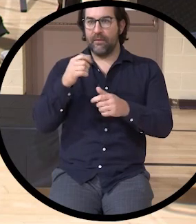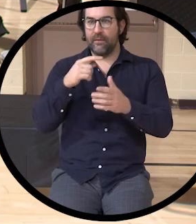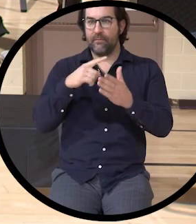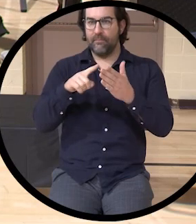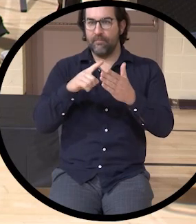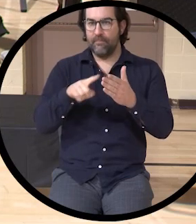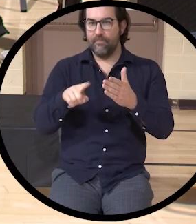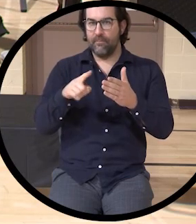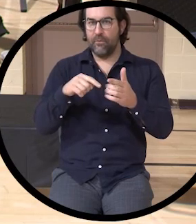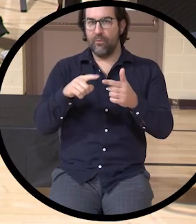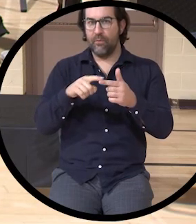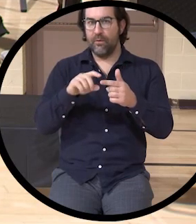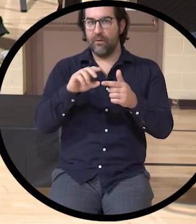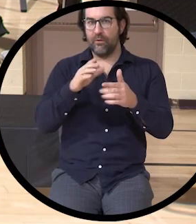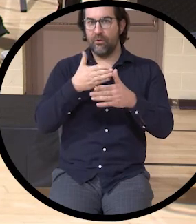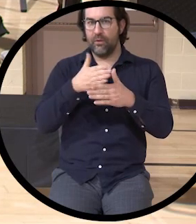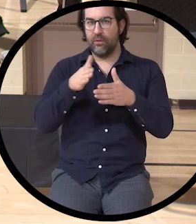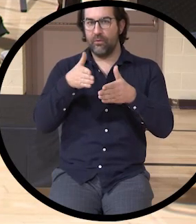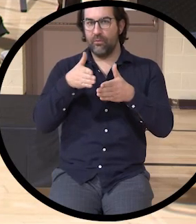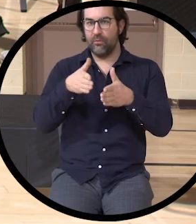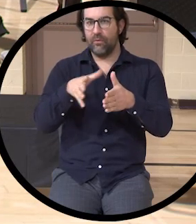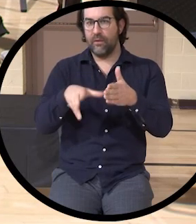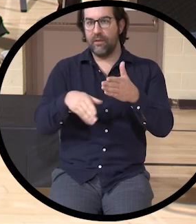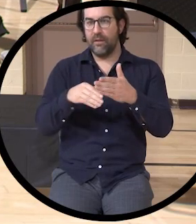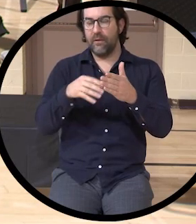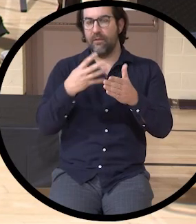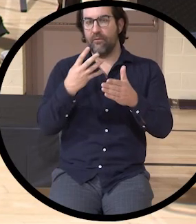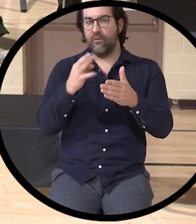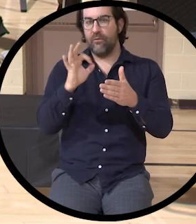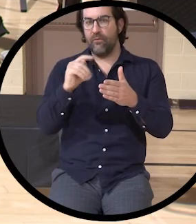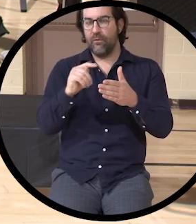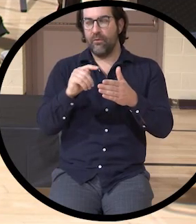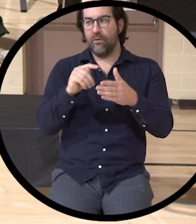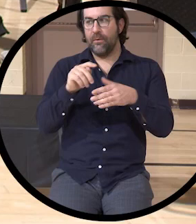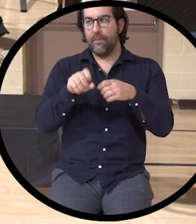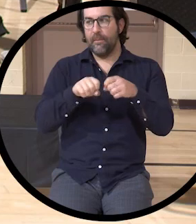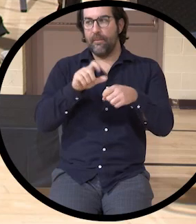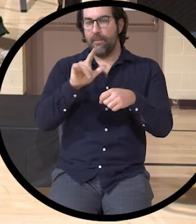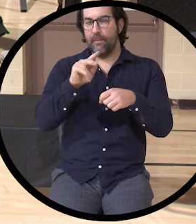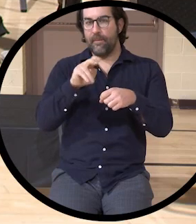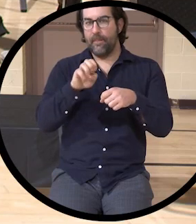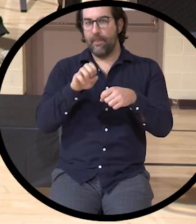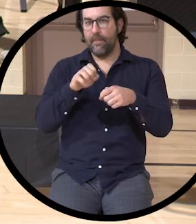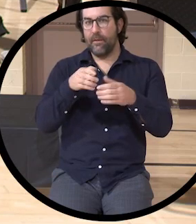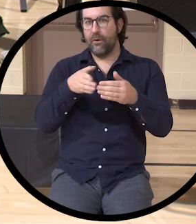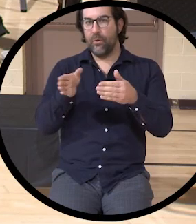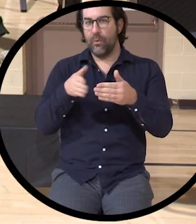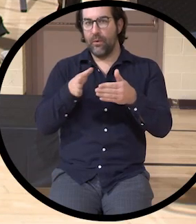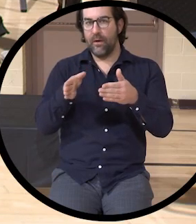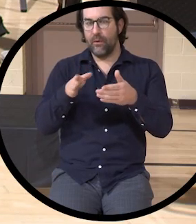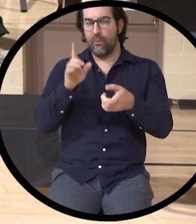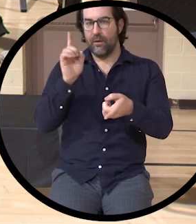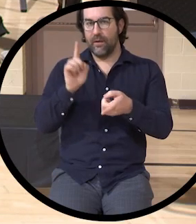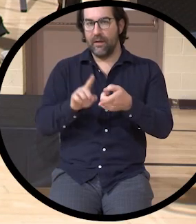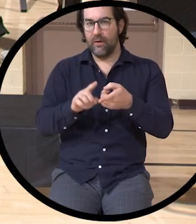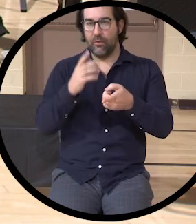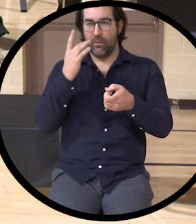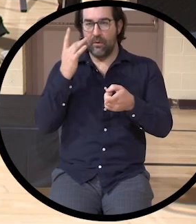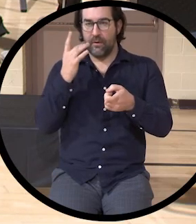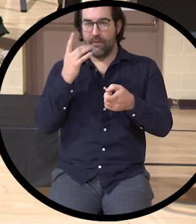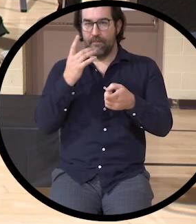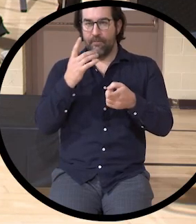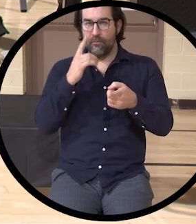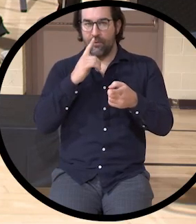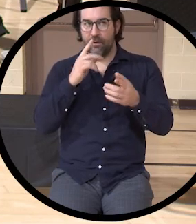on that when they took a sharrow road and they put in a 4-foot door zone bike lane, dooring went down. And I think the reason for that is probably